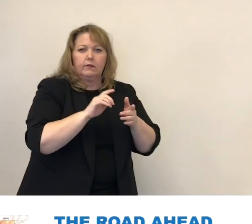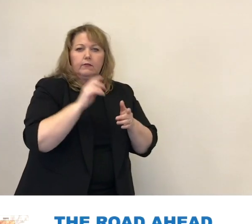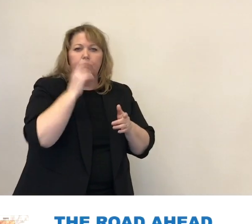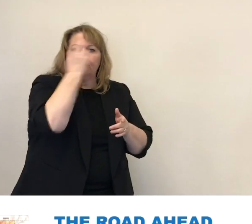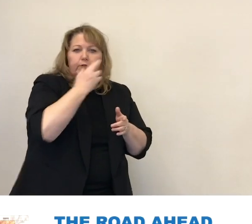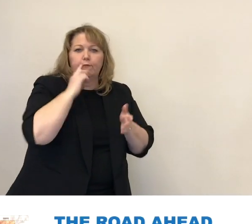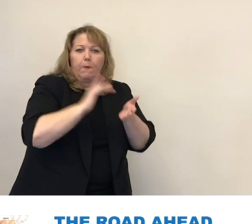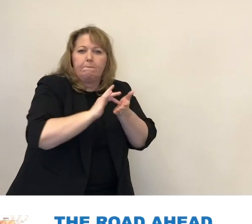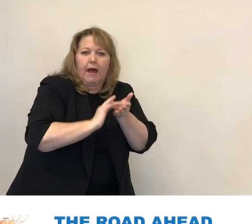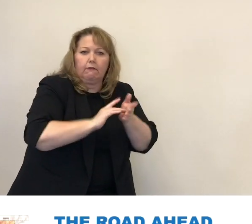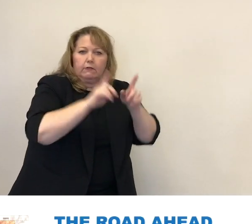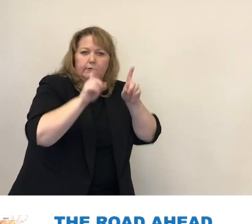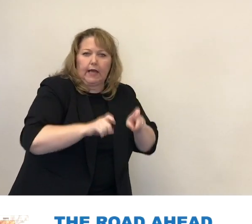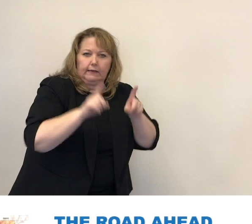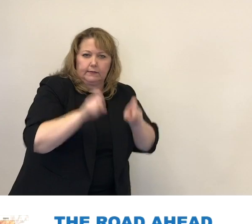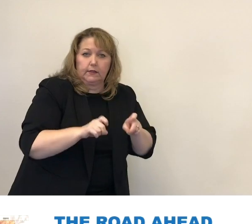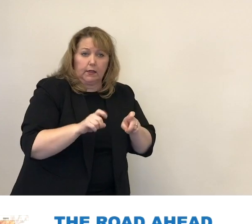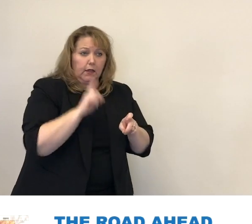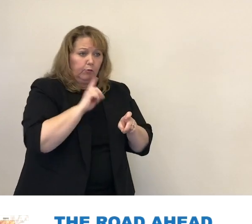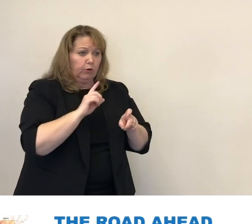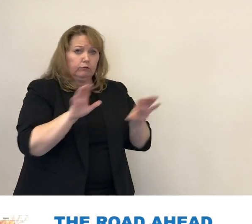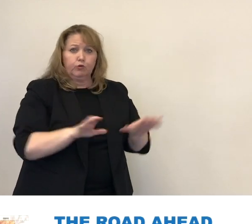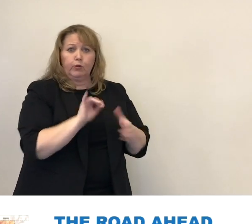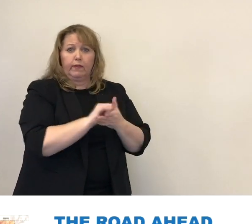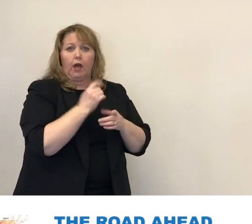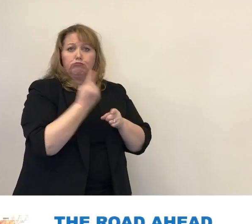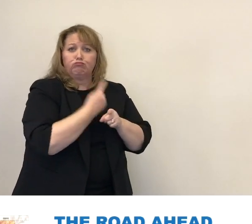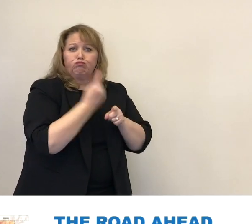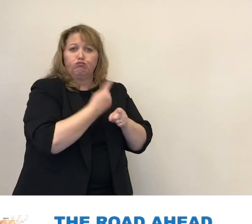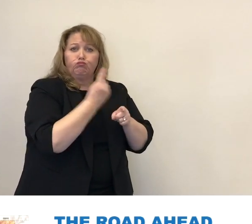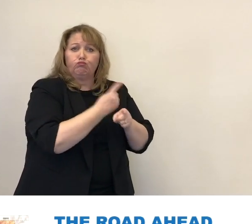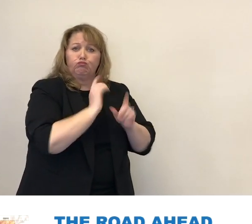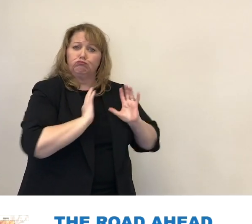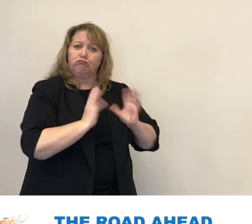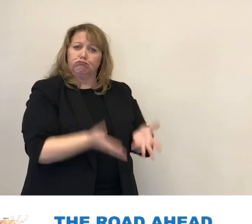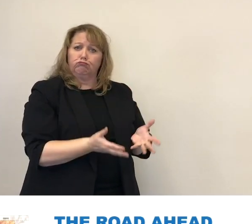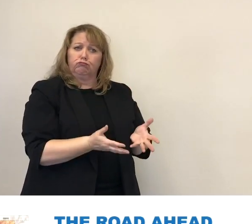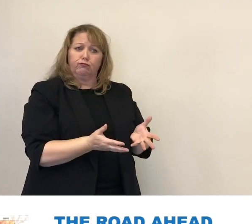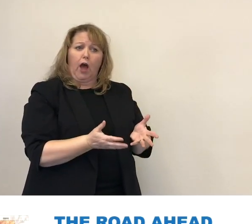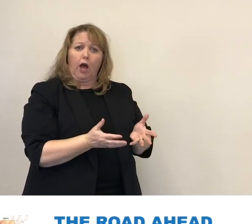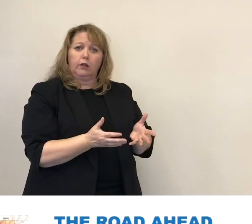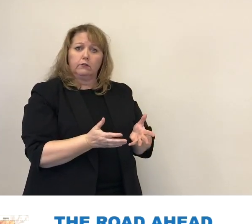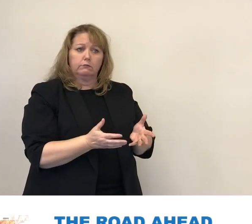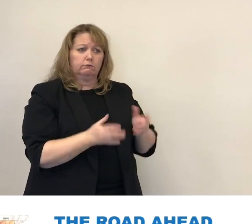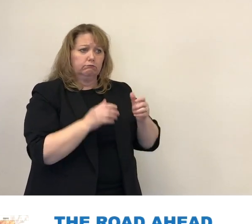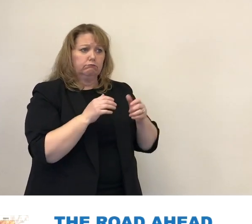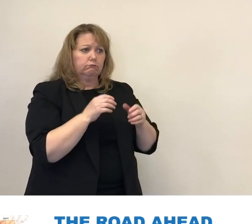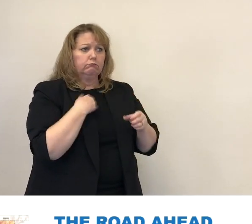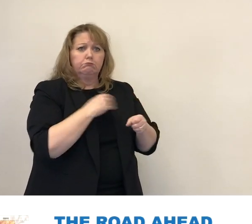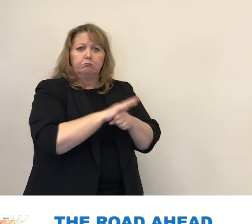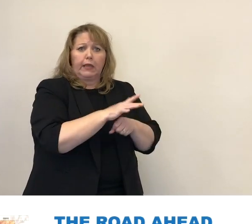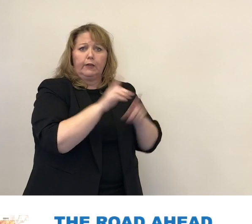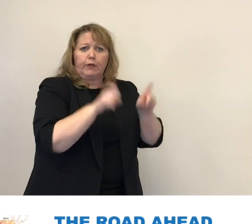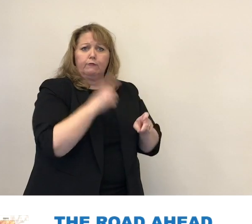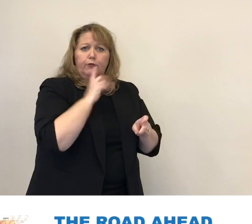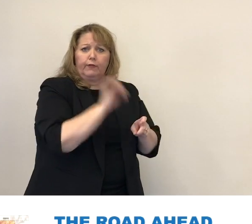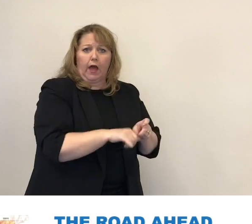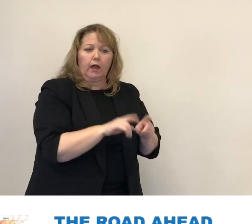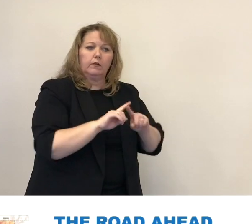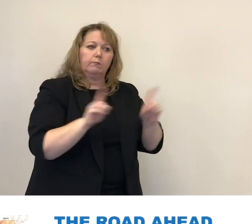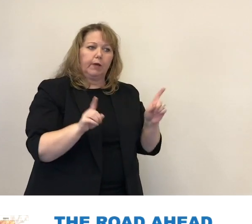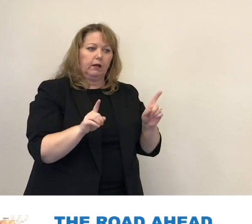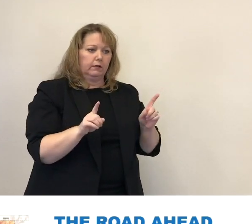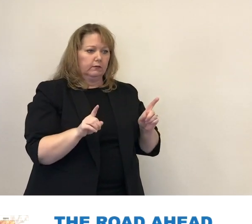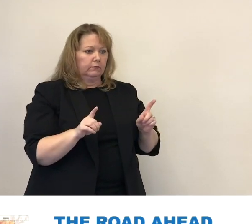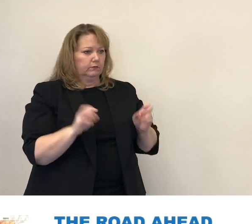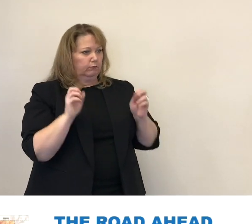with the amount of testing that we have in Nevada right now. But if we want to come out of this and that slide down the other half of this curve, you might think,